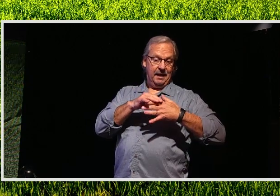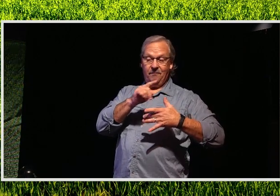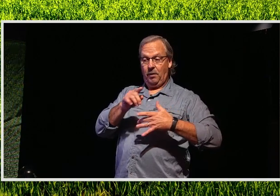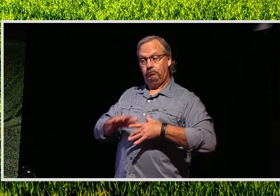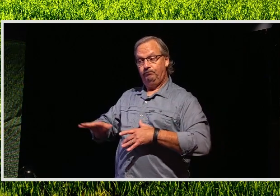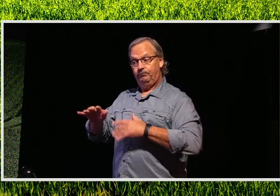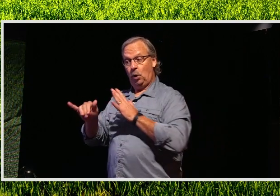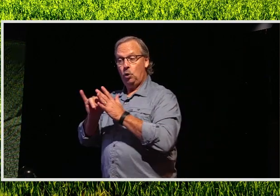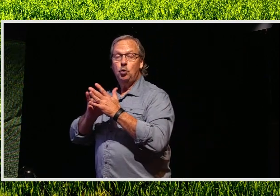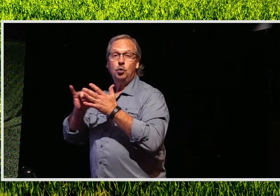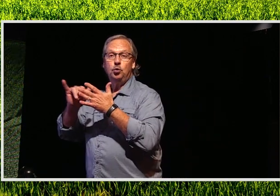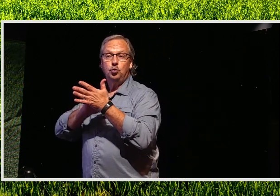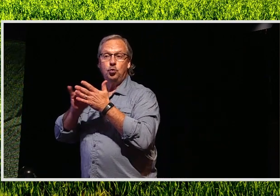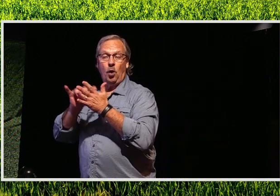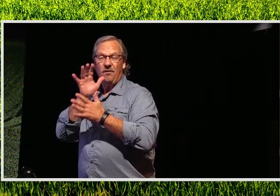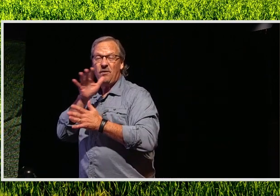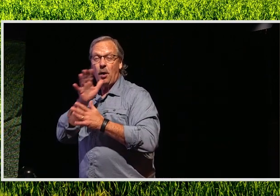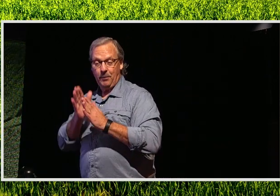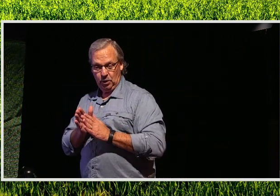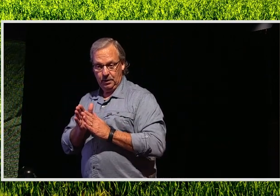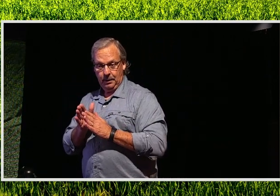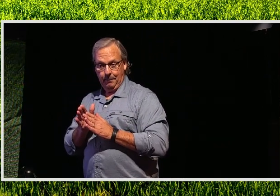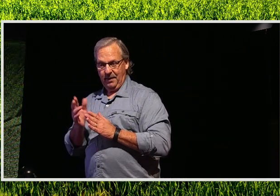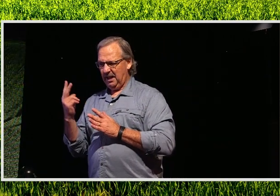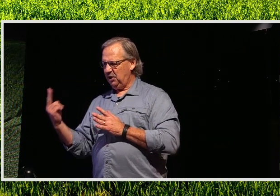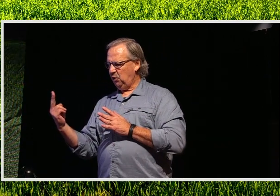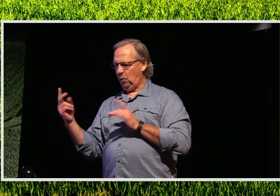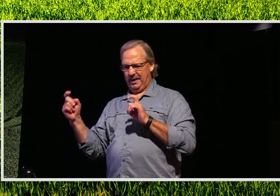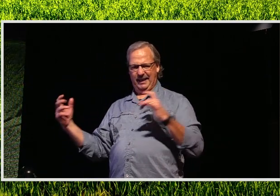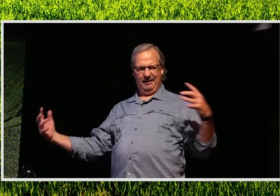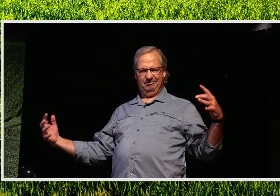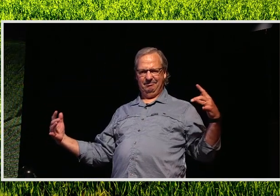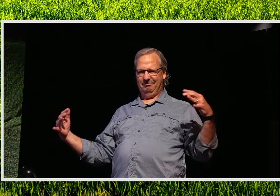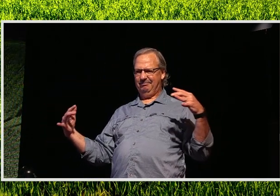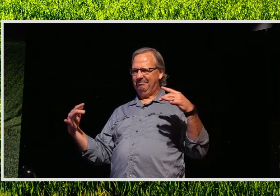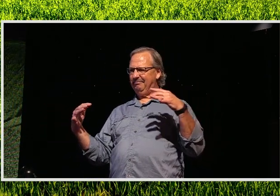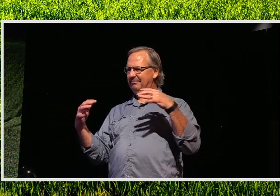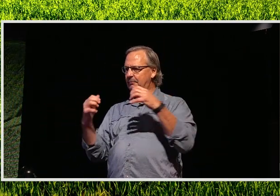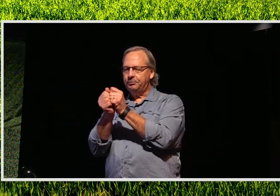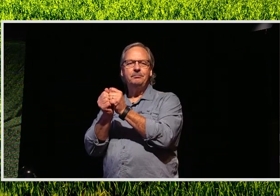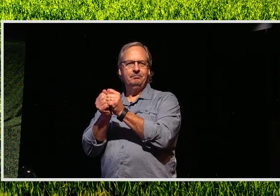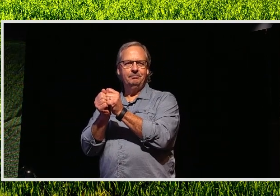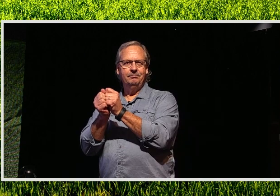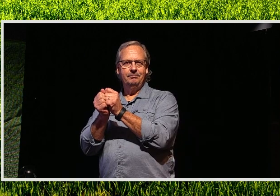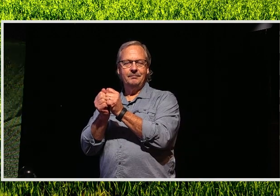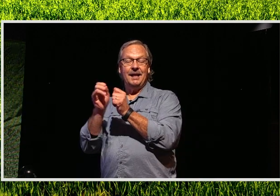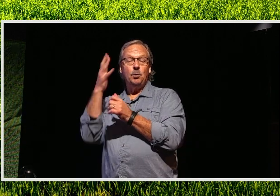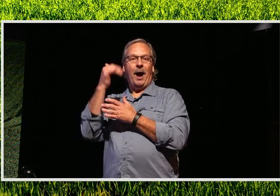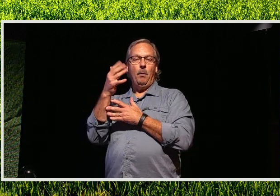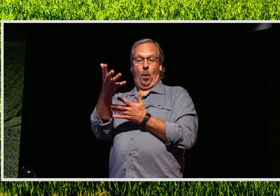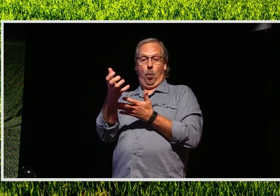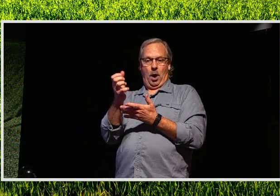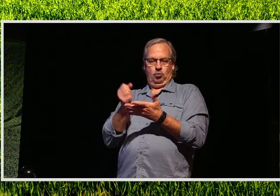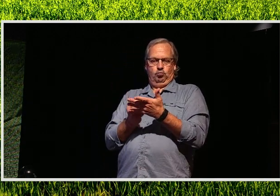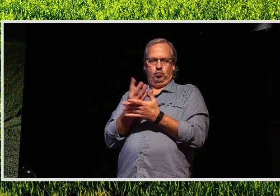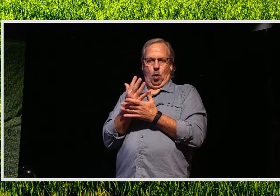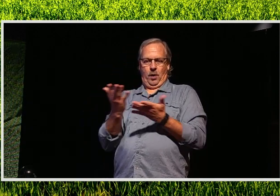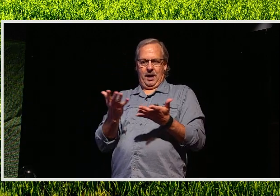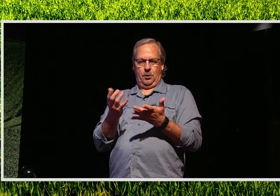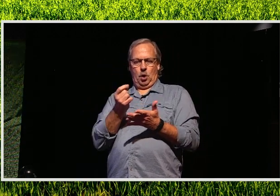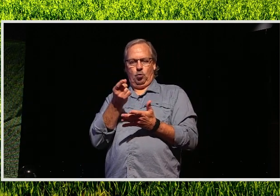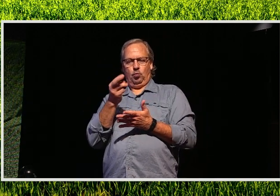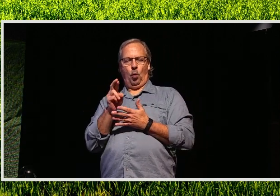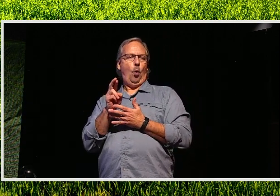shops. But these two audiences need help finding each other, which is why we want to grow right here in the Grow New